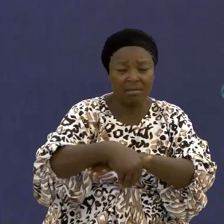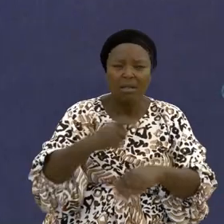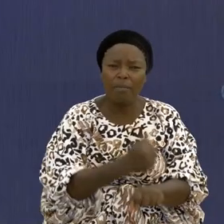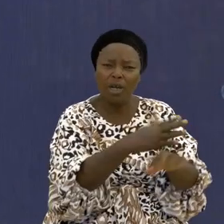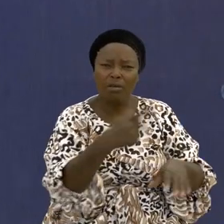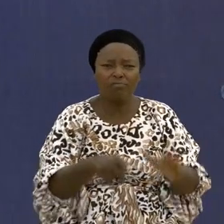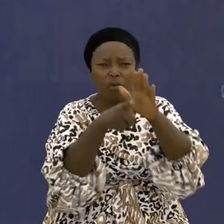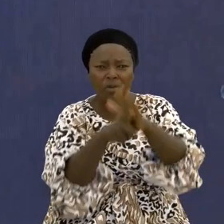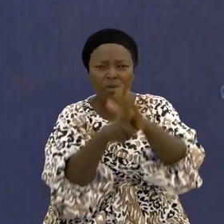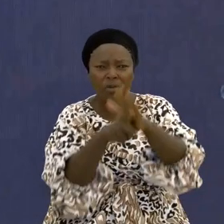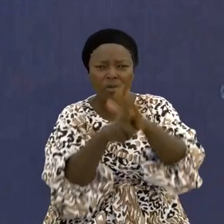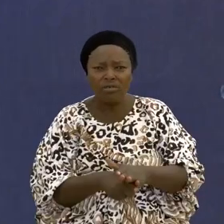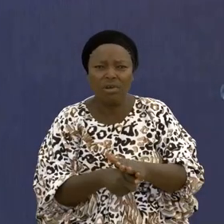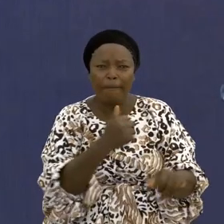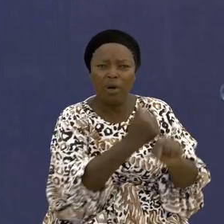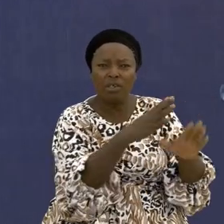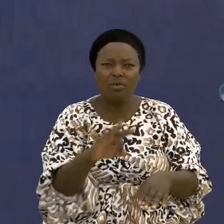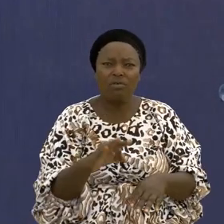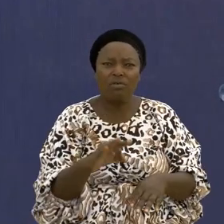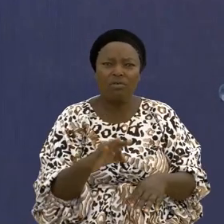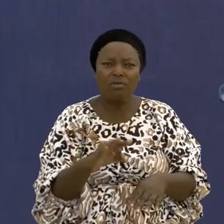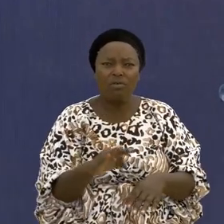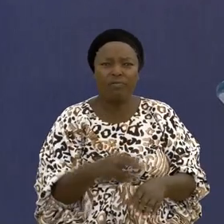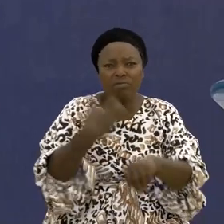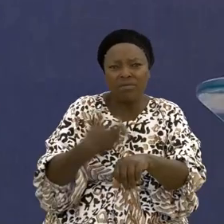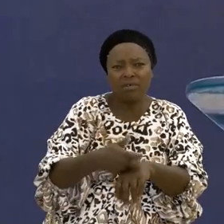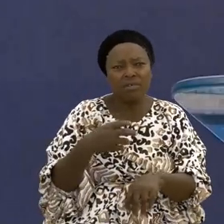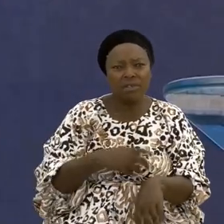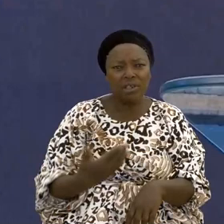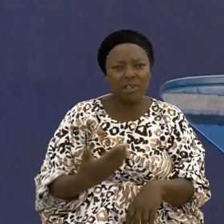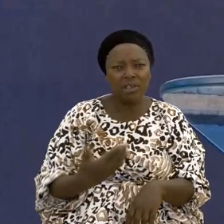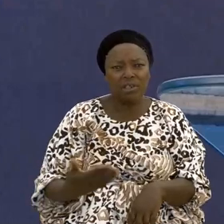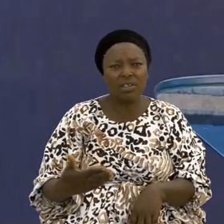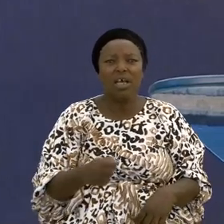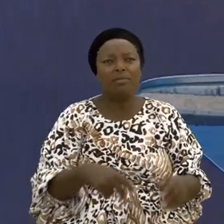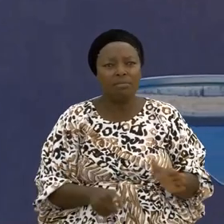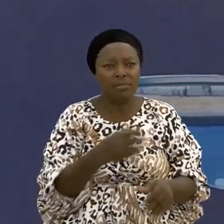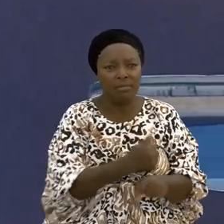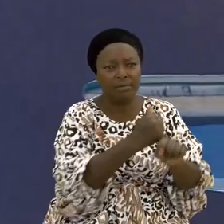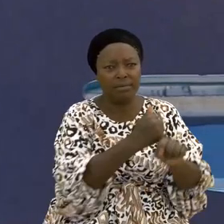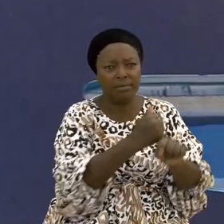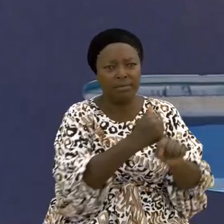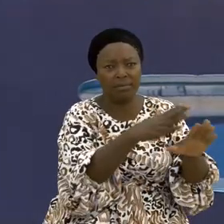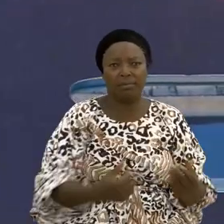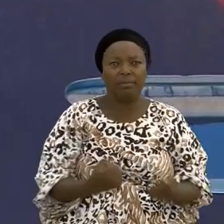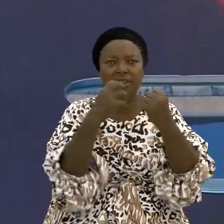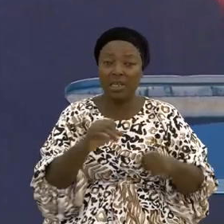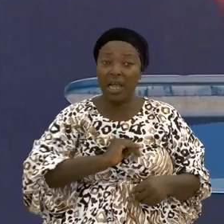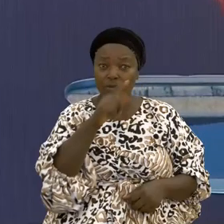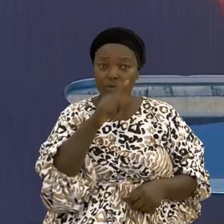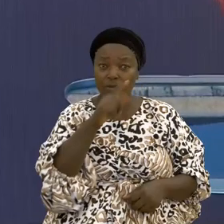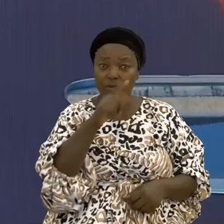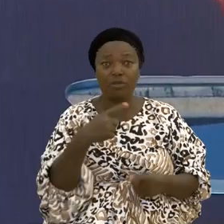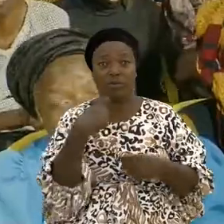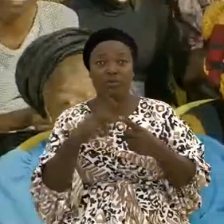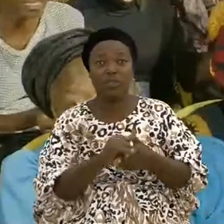of oppression, mountain of difficulty, mountain of challenges, I'm going to speak to that mountain